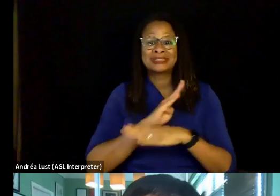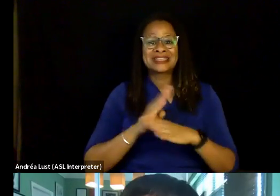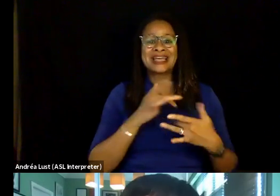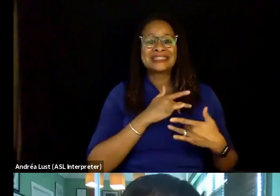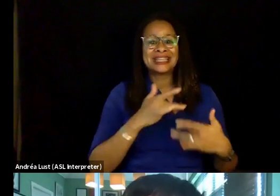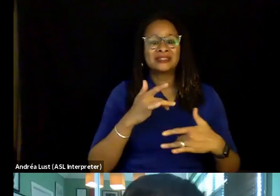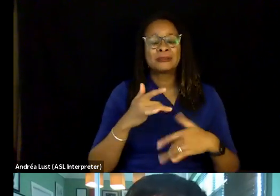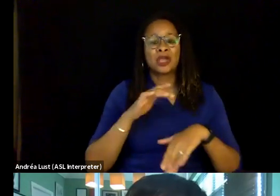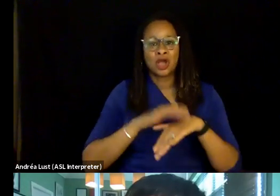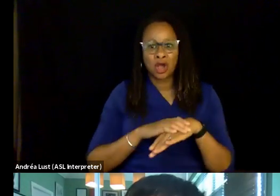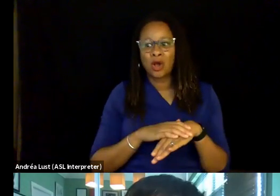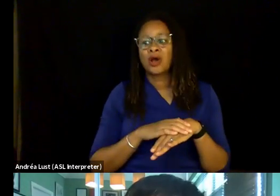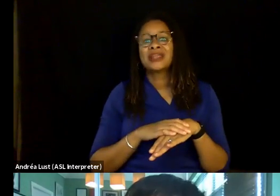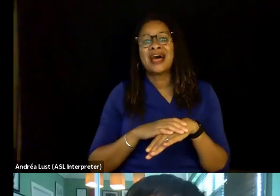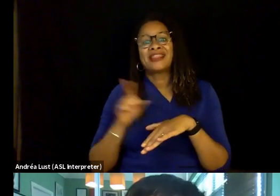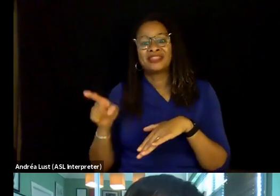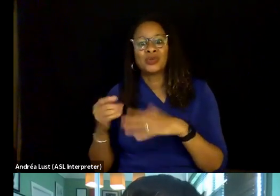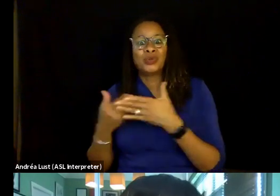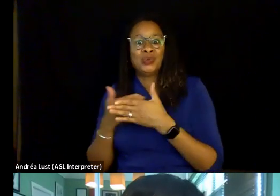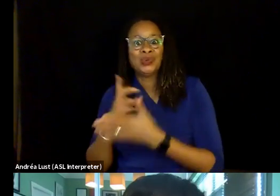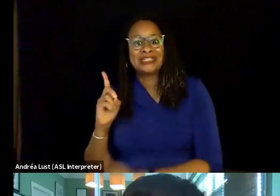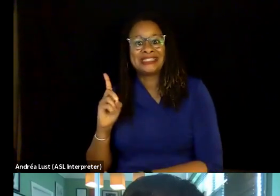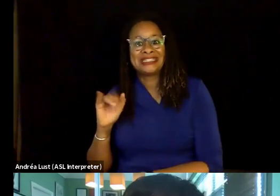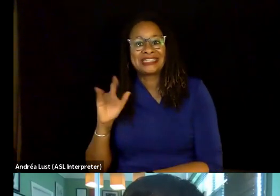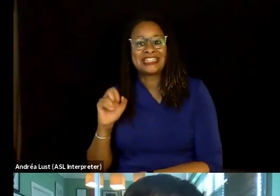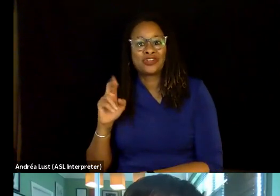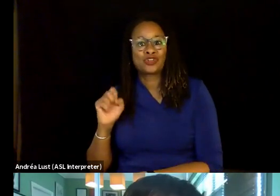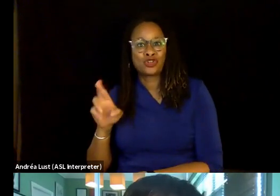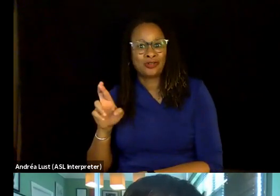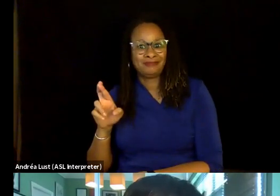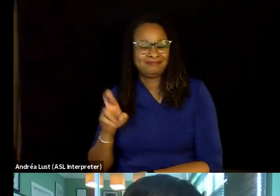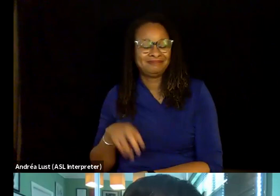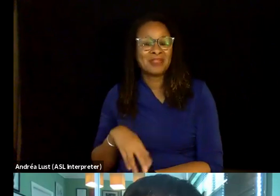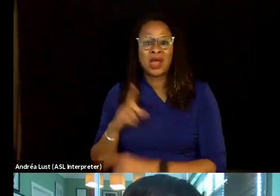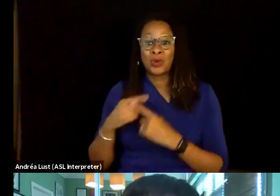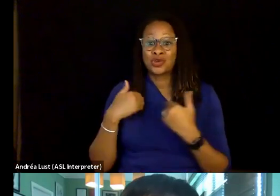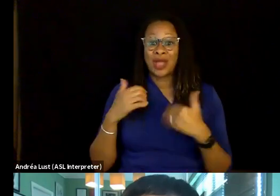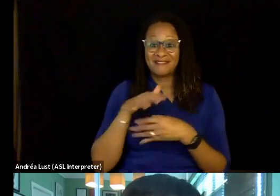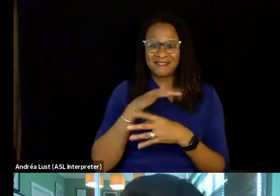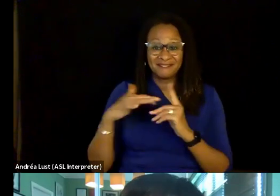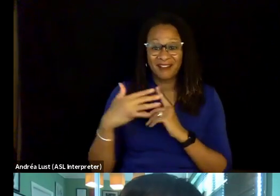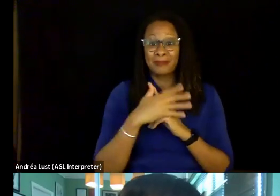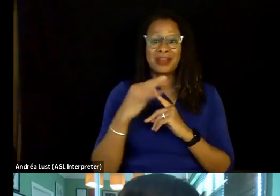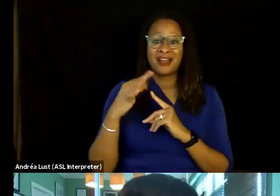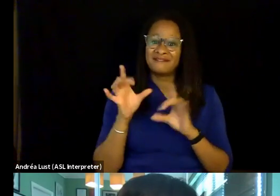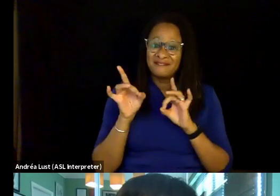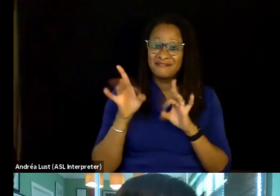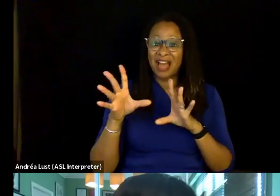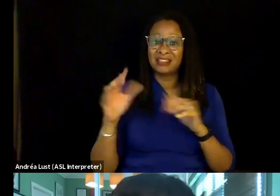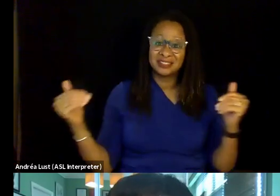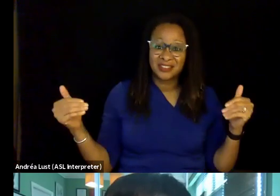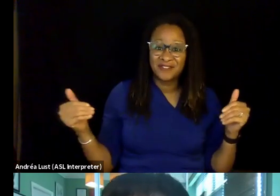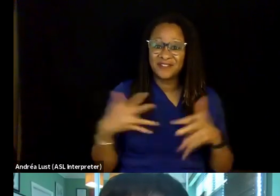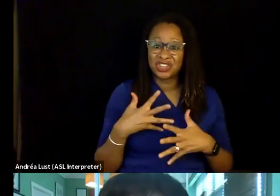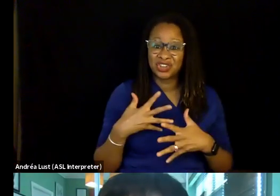the side of the budding dictator. Because when you have an environment of violence and fear, do